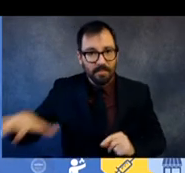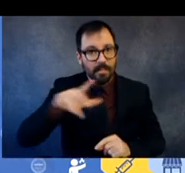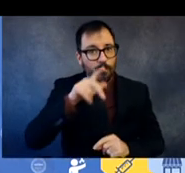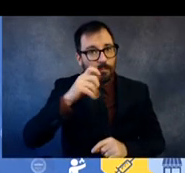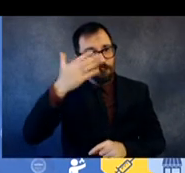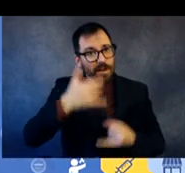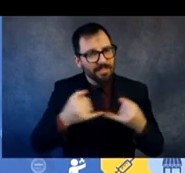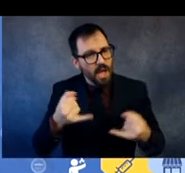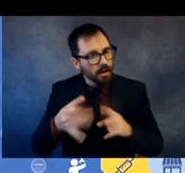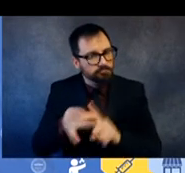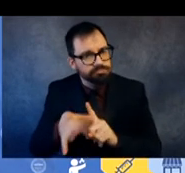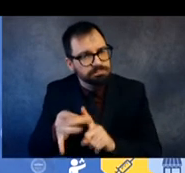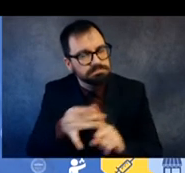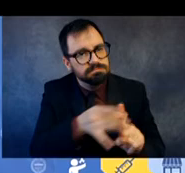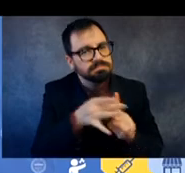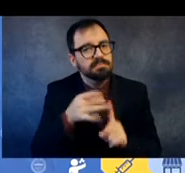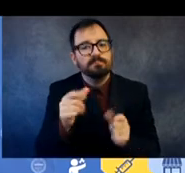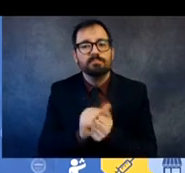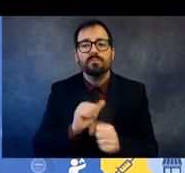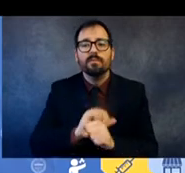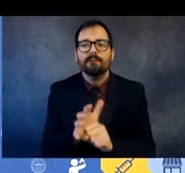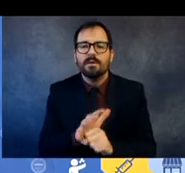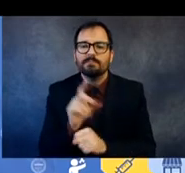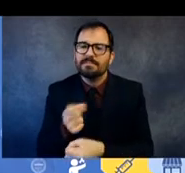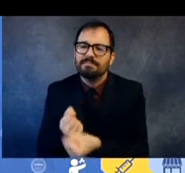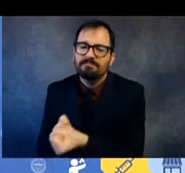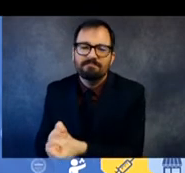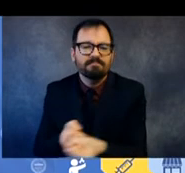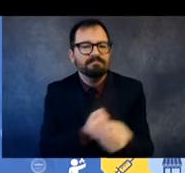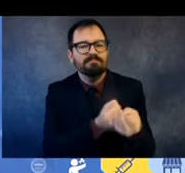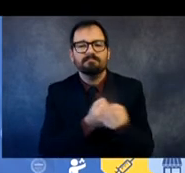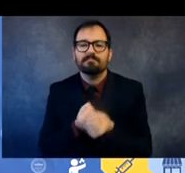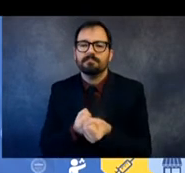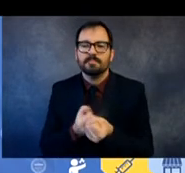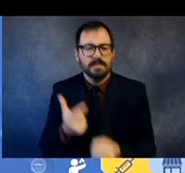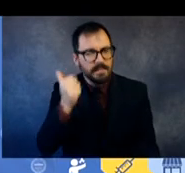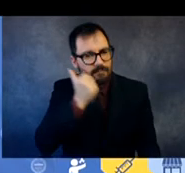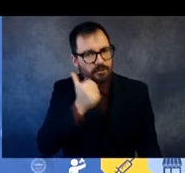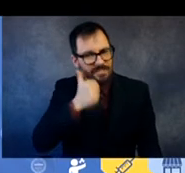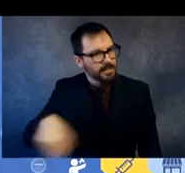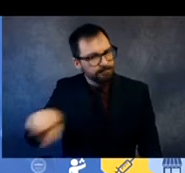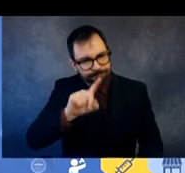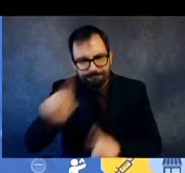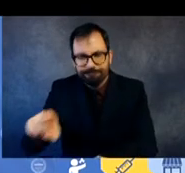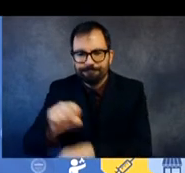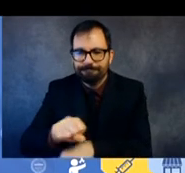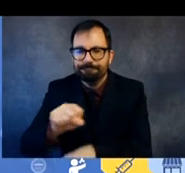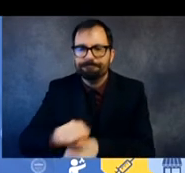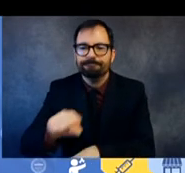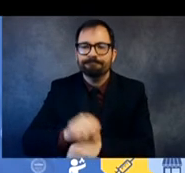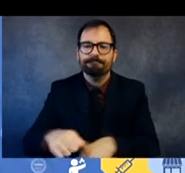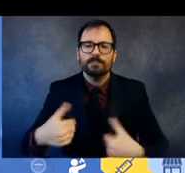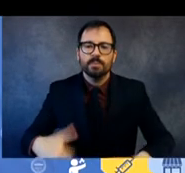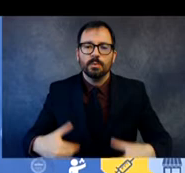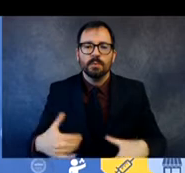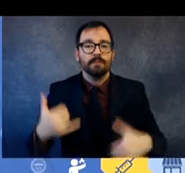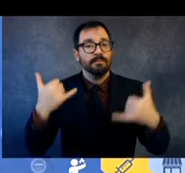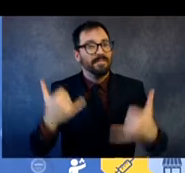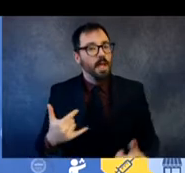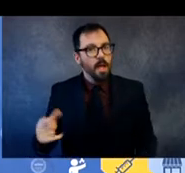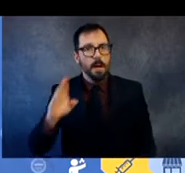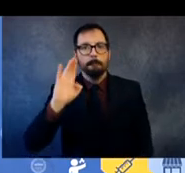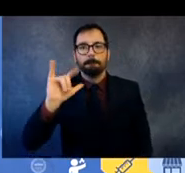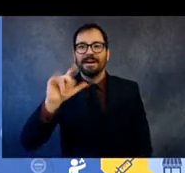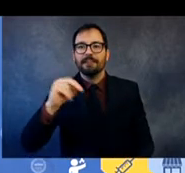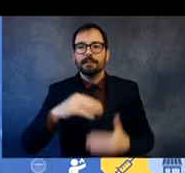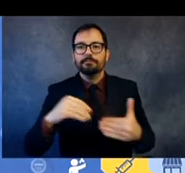their job. These are frontline workers every single day, and now they get $1 billion and they're going to take the $1 billion and